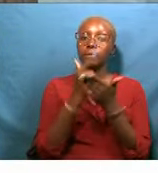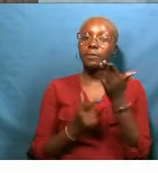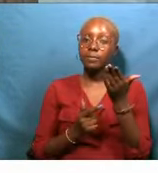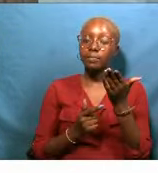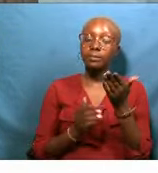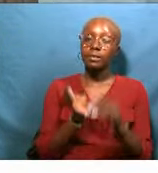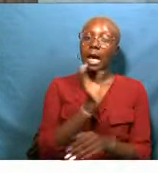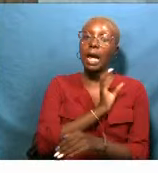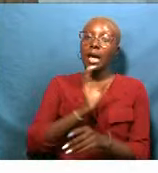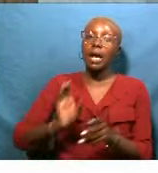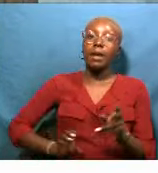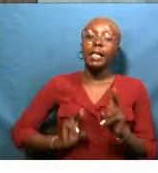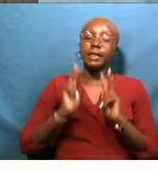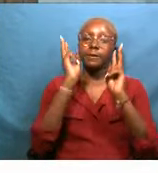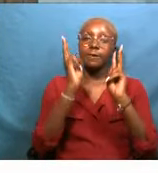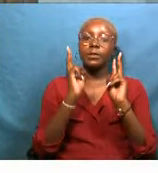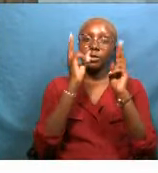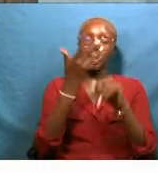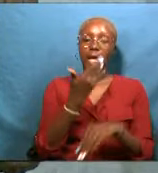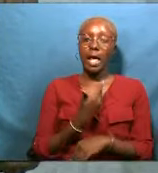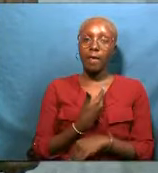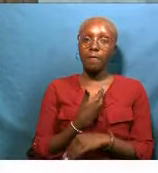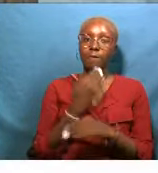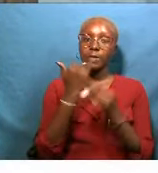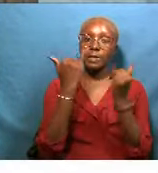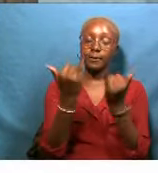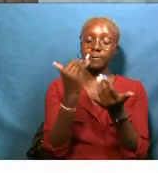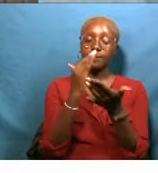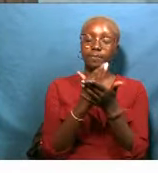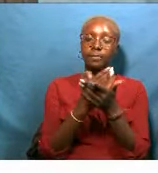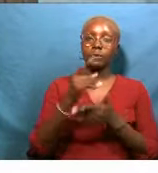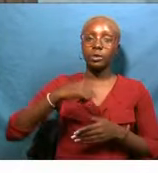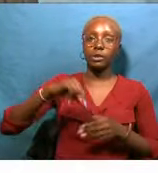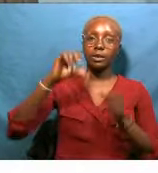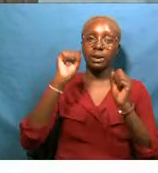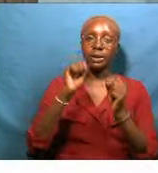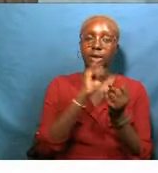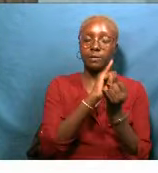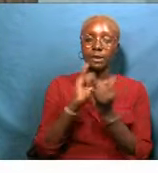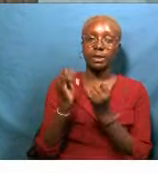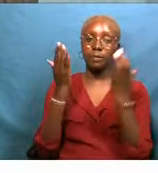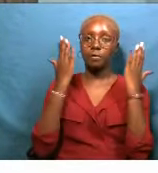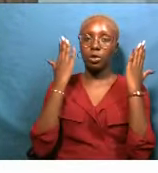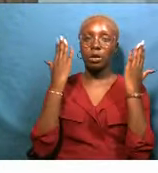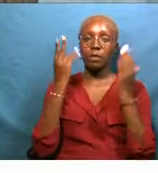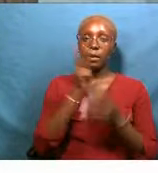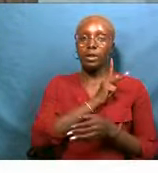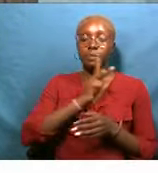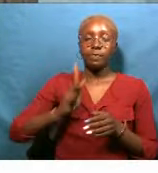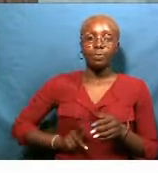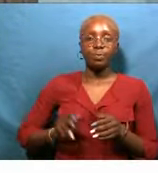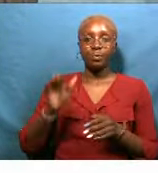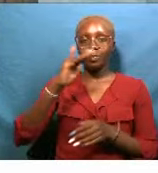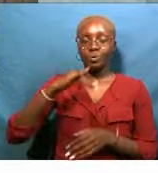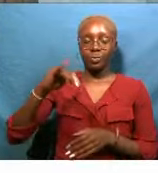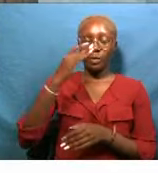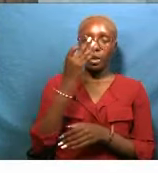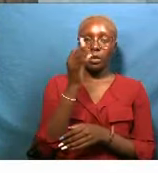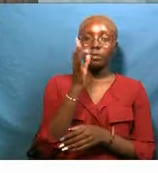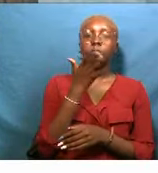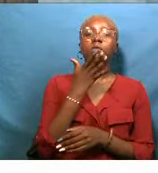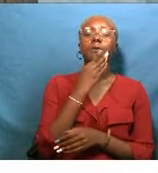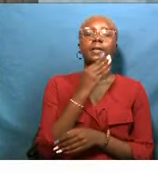is possible for us to be invited to the eternal kingdom of the Father. The darkness of the